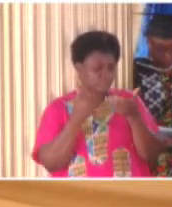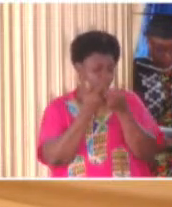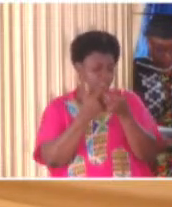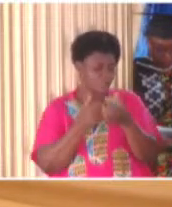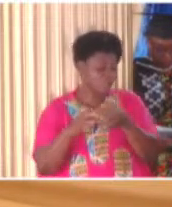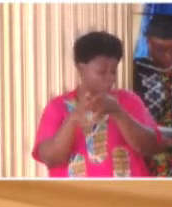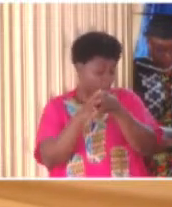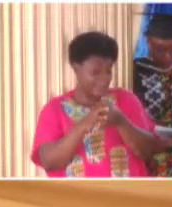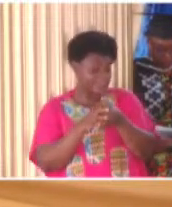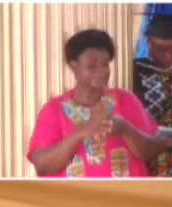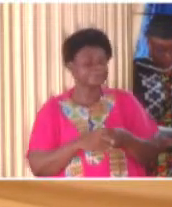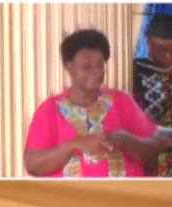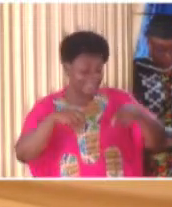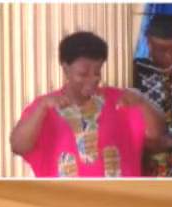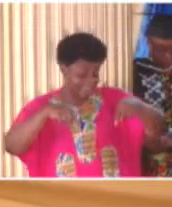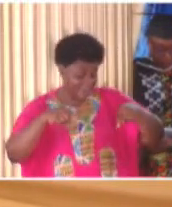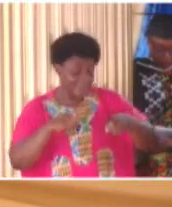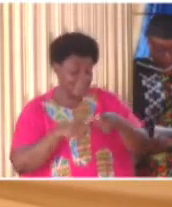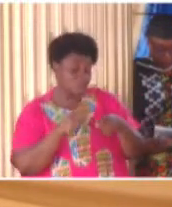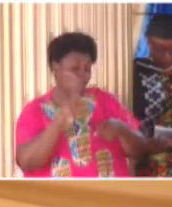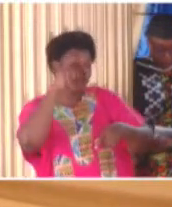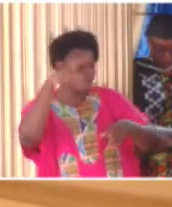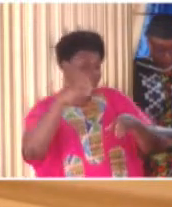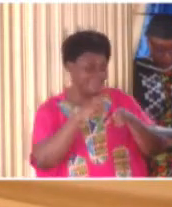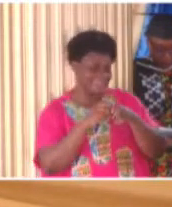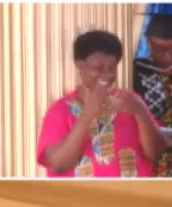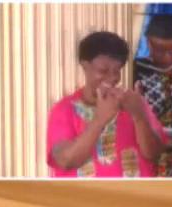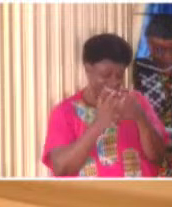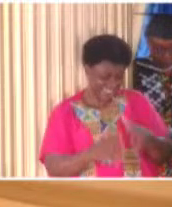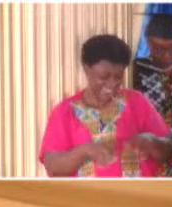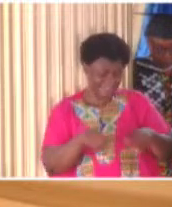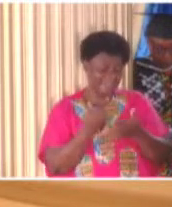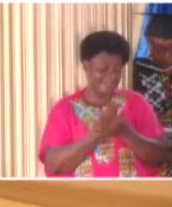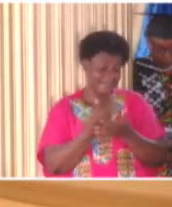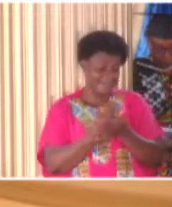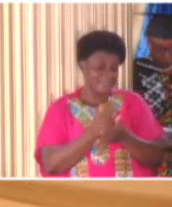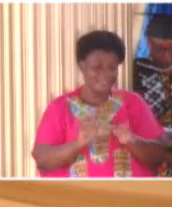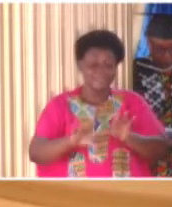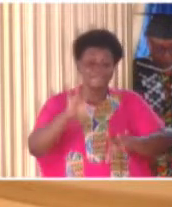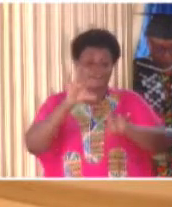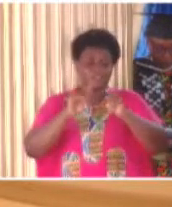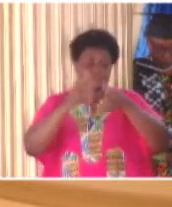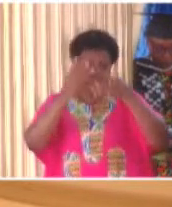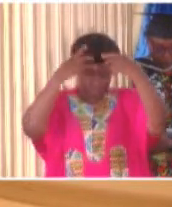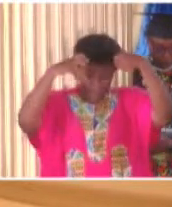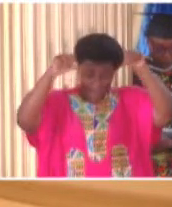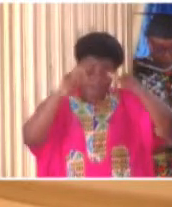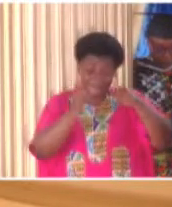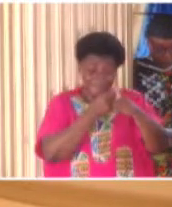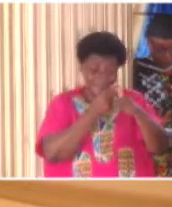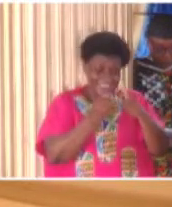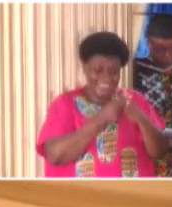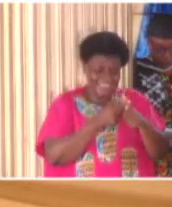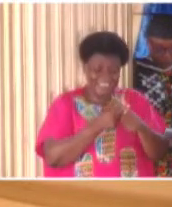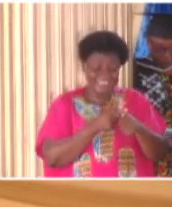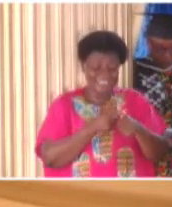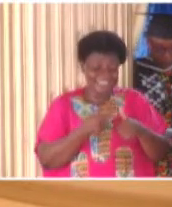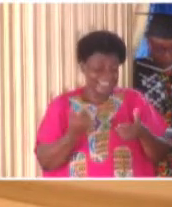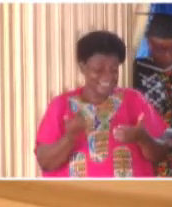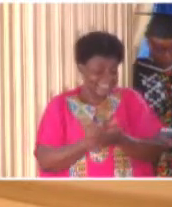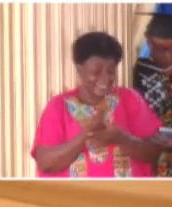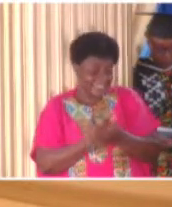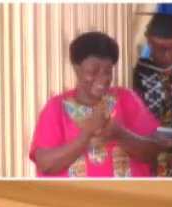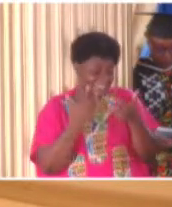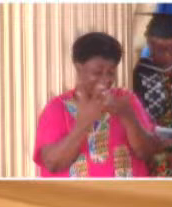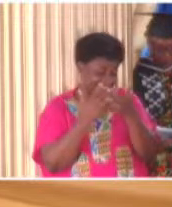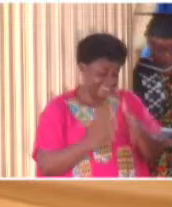of Women in Engineering Ghana and founding president of the first Ghana Institute of Engineers Workplace